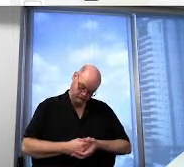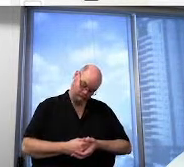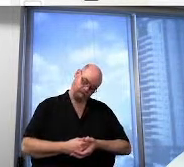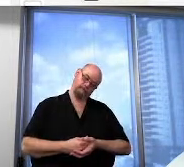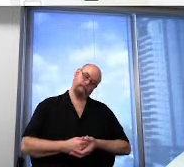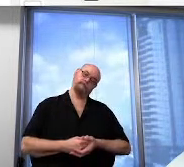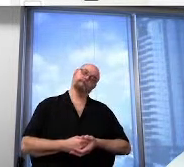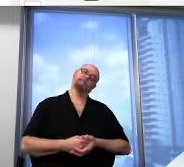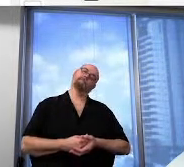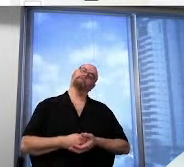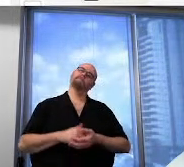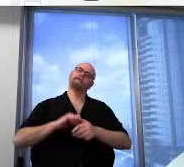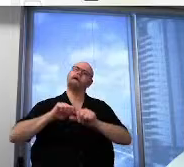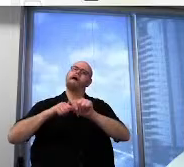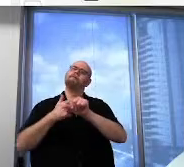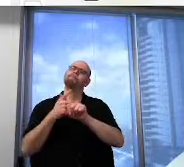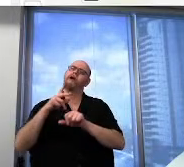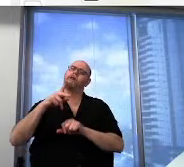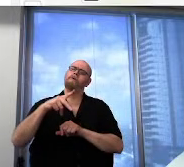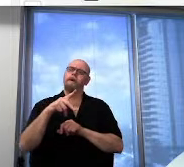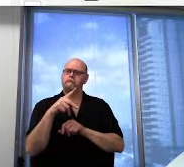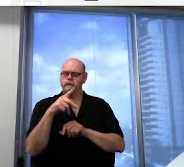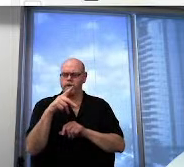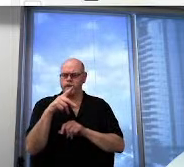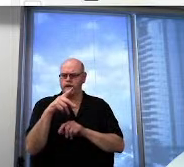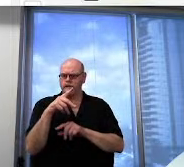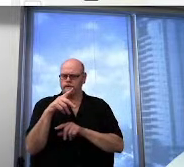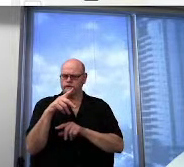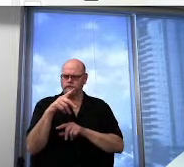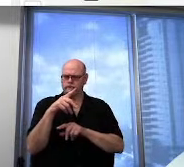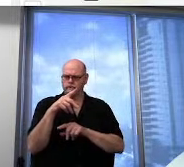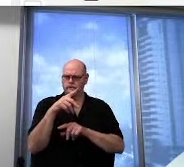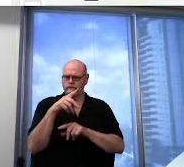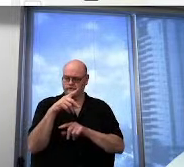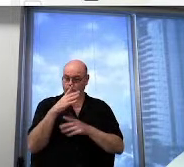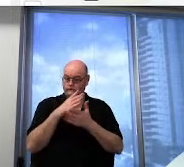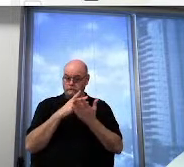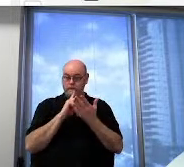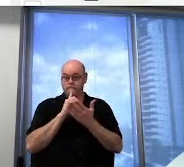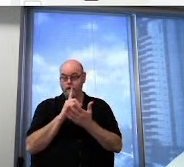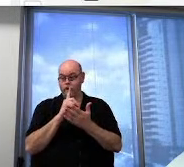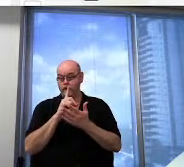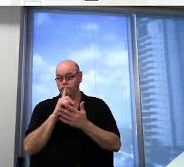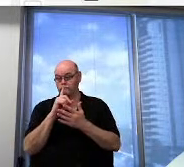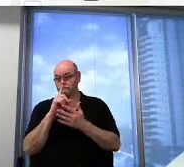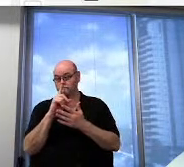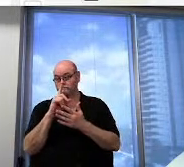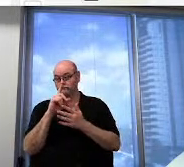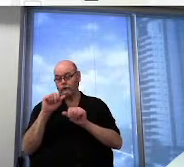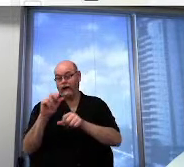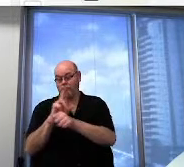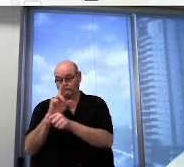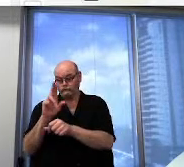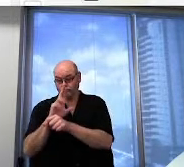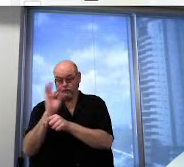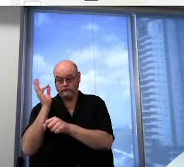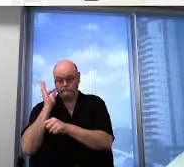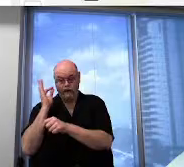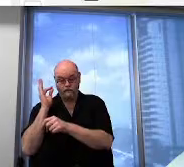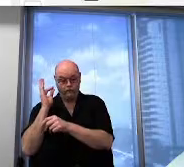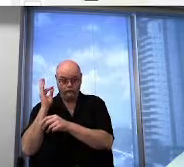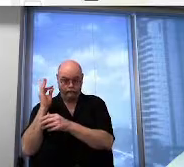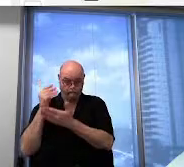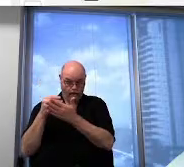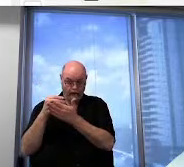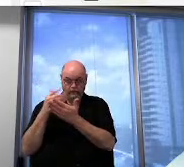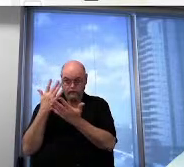Just following up on Commissioner Torres' question, do I understand that some of these could be eligible for federal funding, but you're trying to get a jump